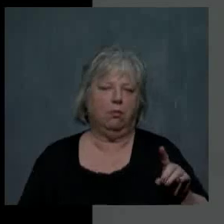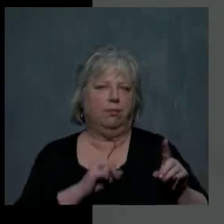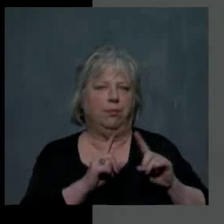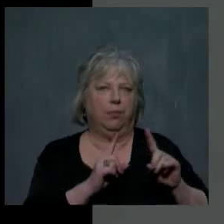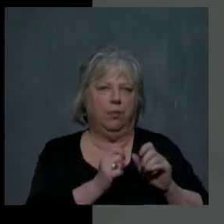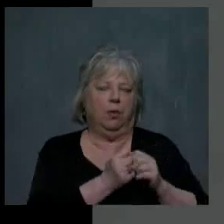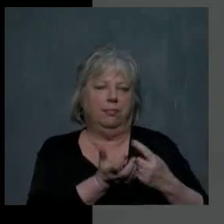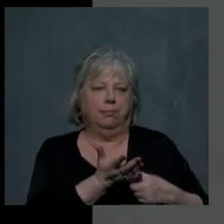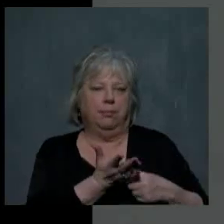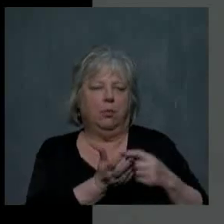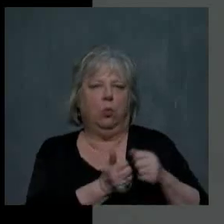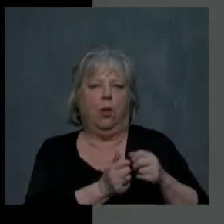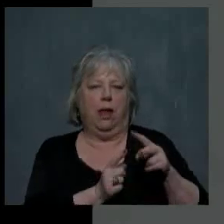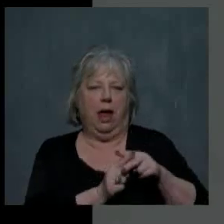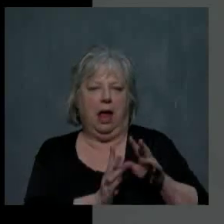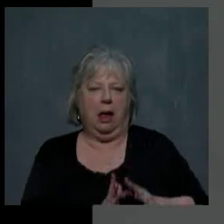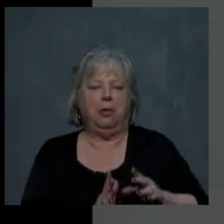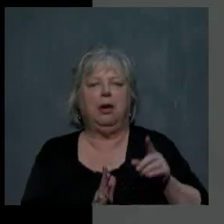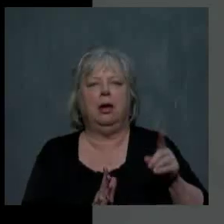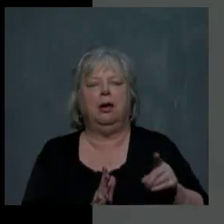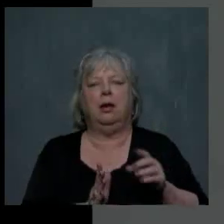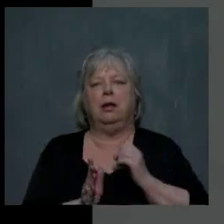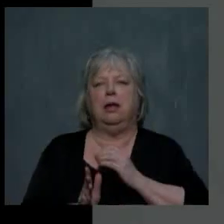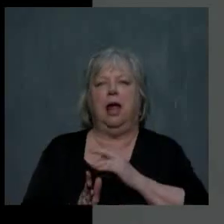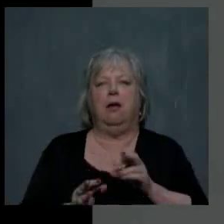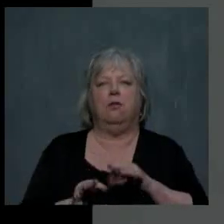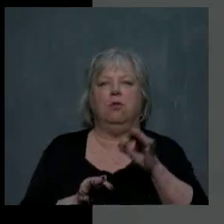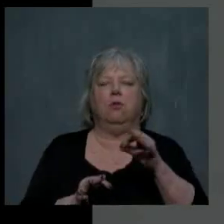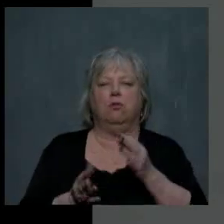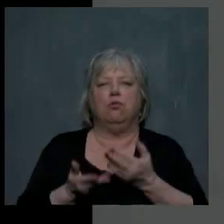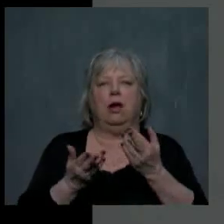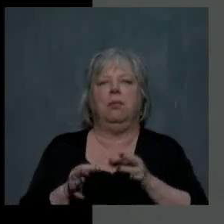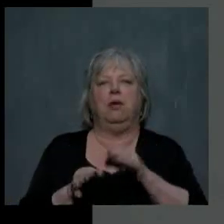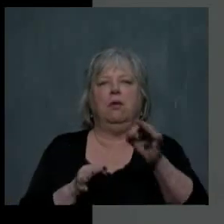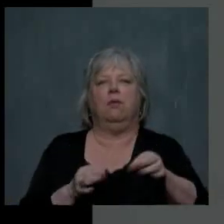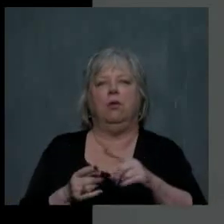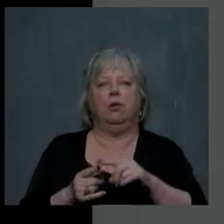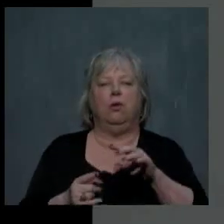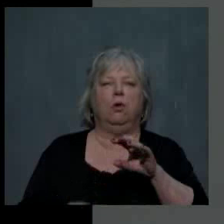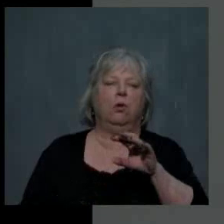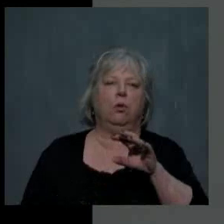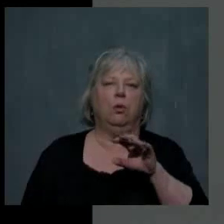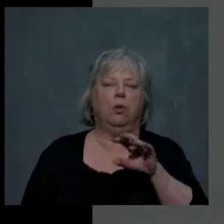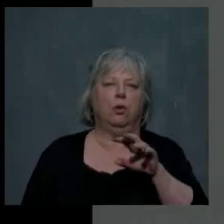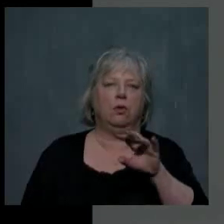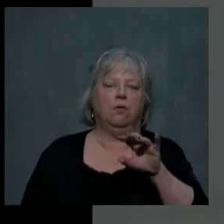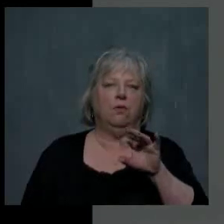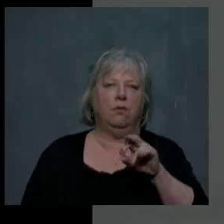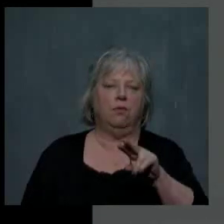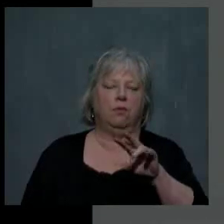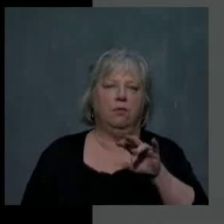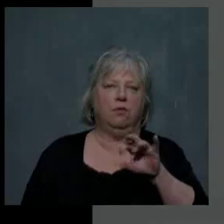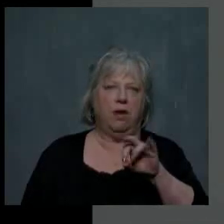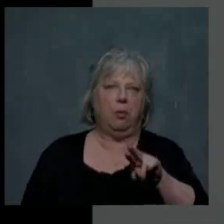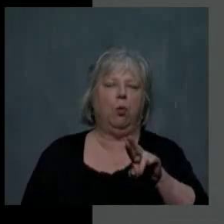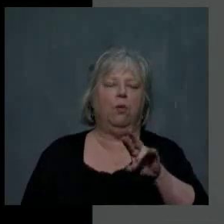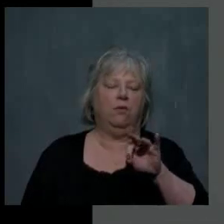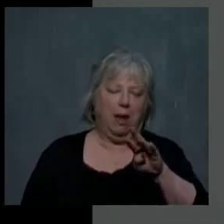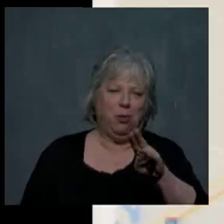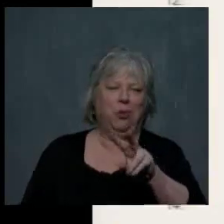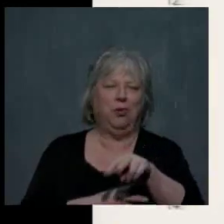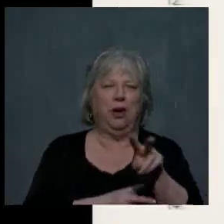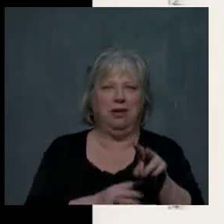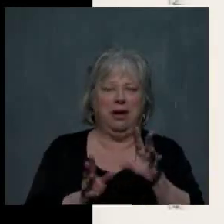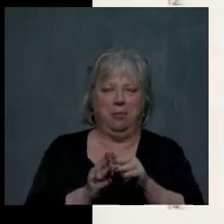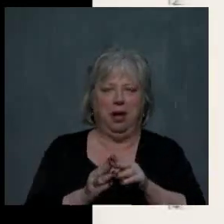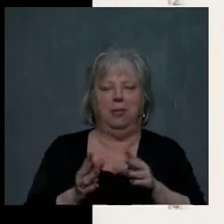the proposed use of the property, staff recommends deferral of this item to the February 22nd, 2018 public hearing. Items for consent